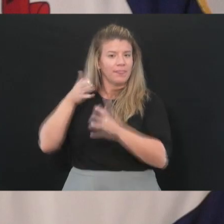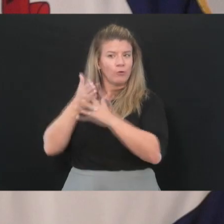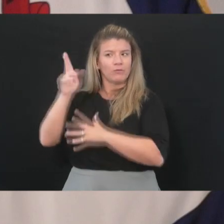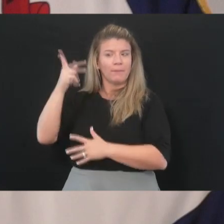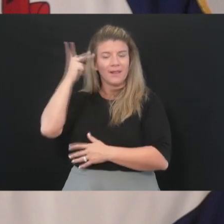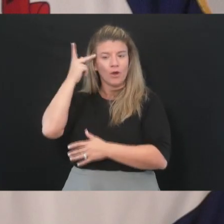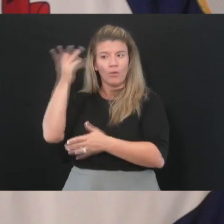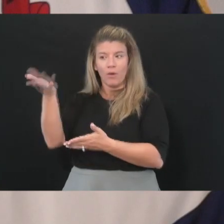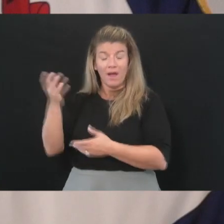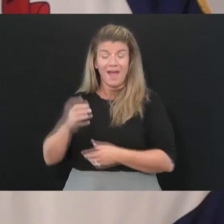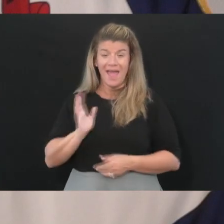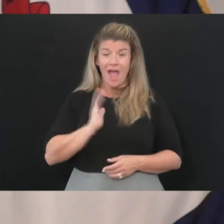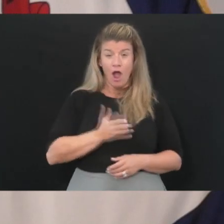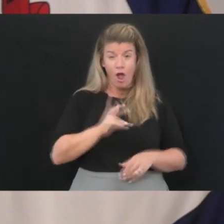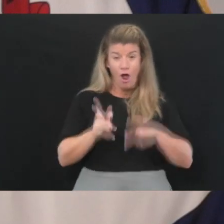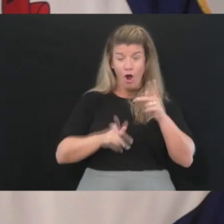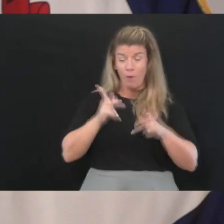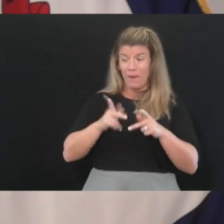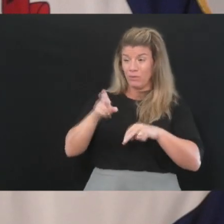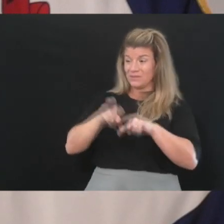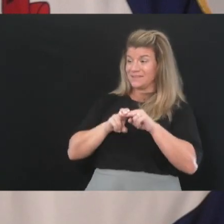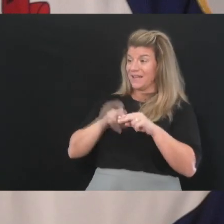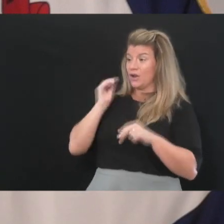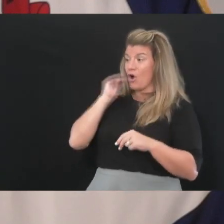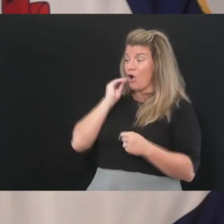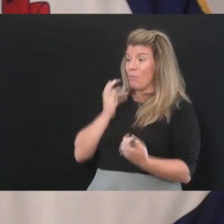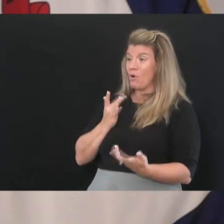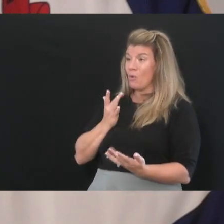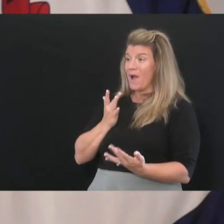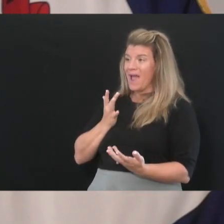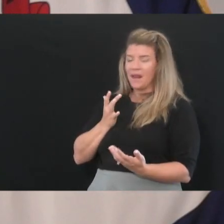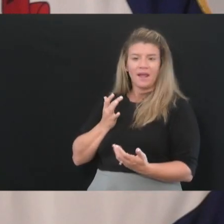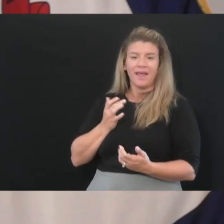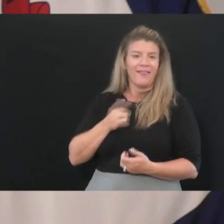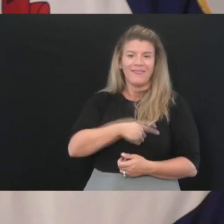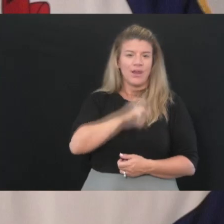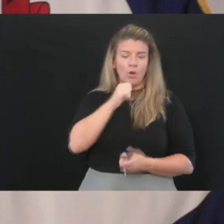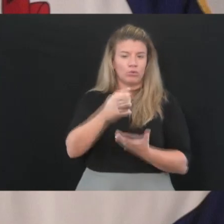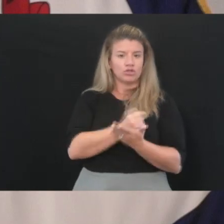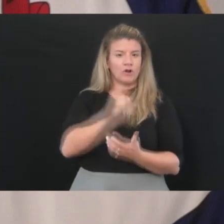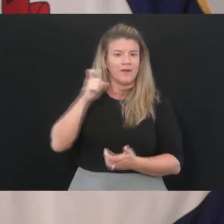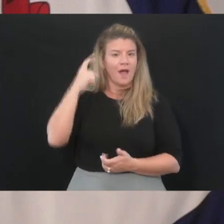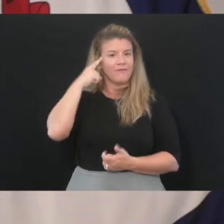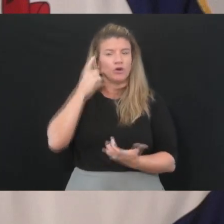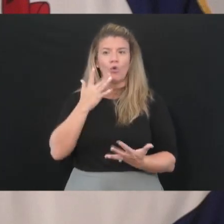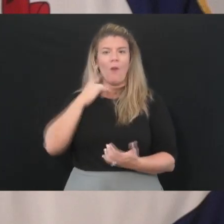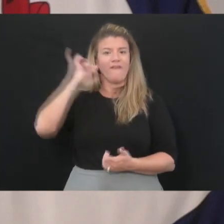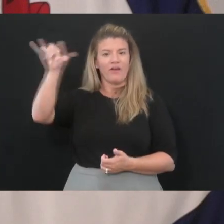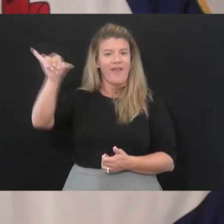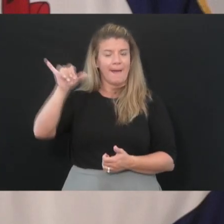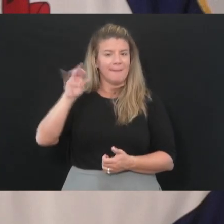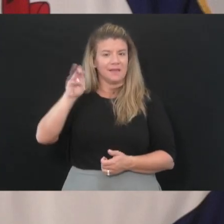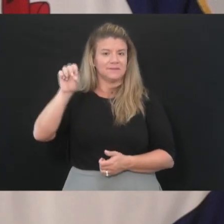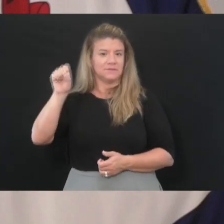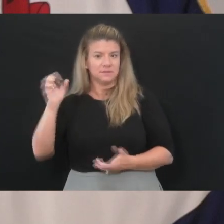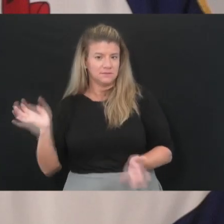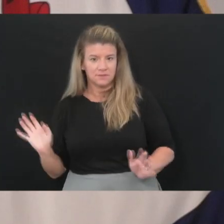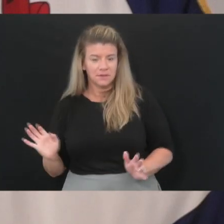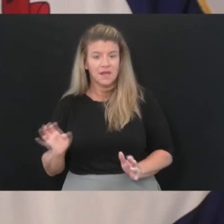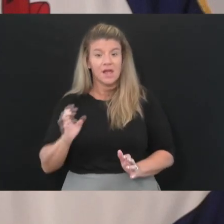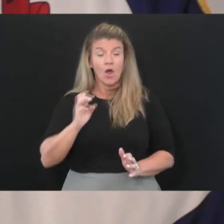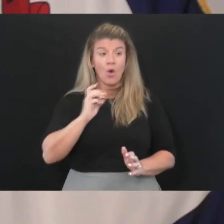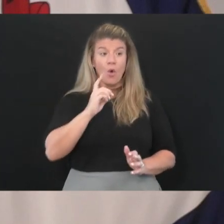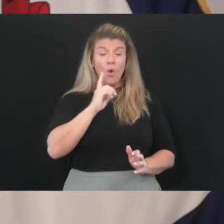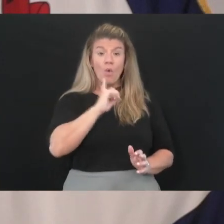home don't need a governor that's sitting there waiting on the political circus. Now, at the end of the day, we'll figure it